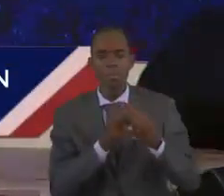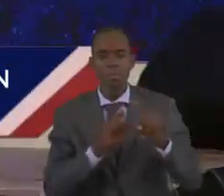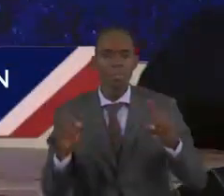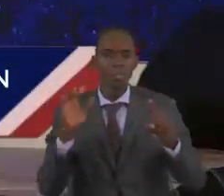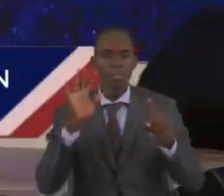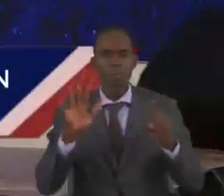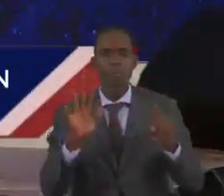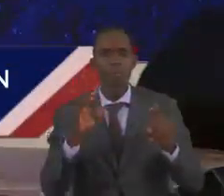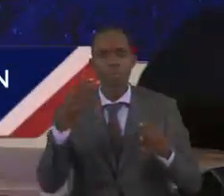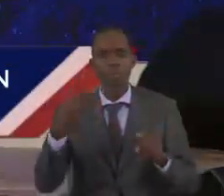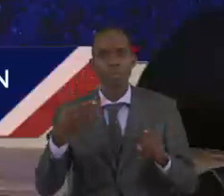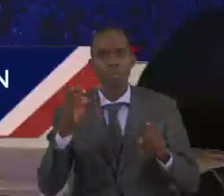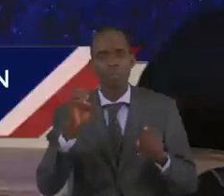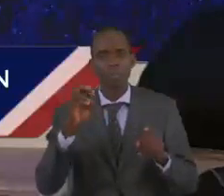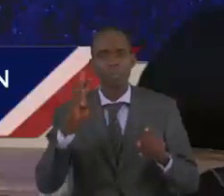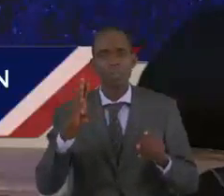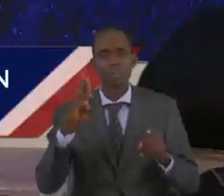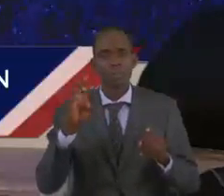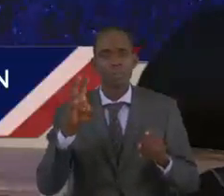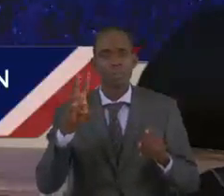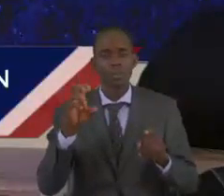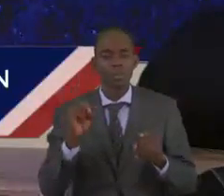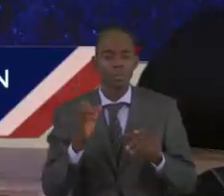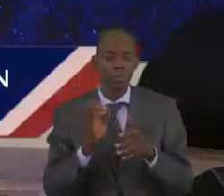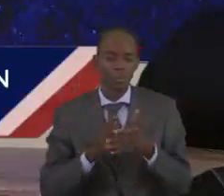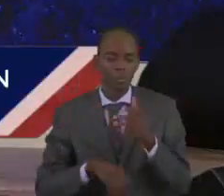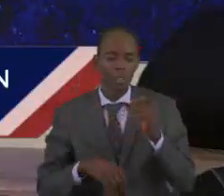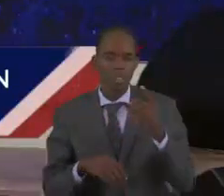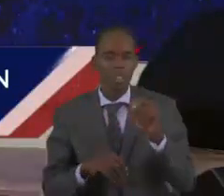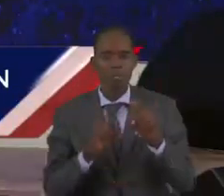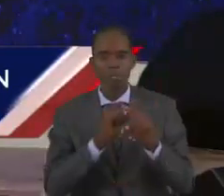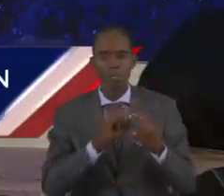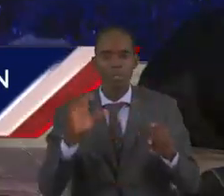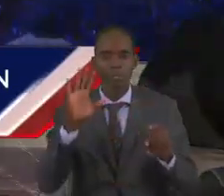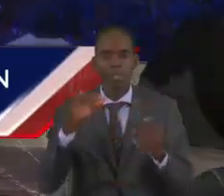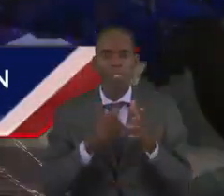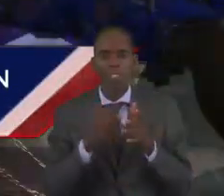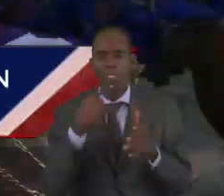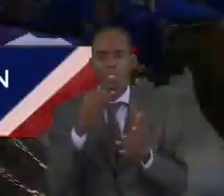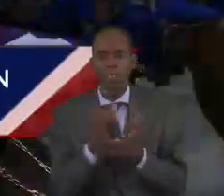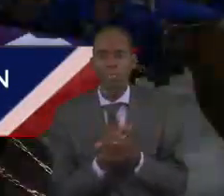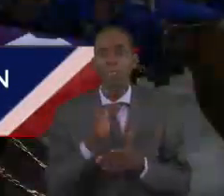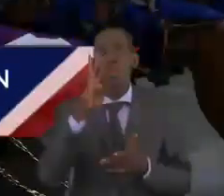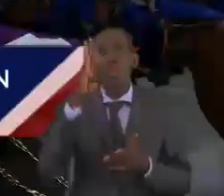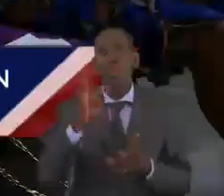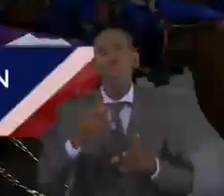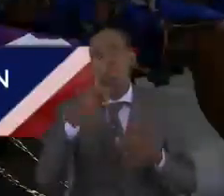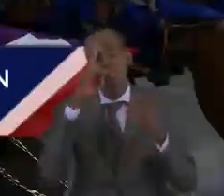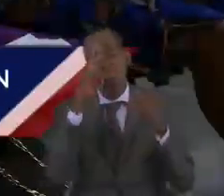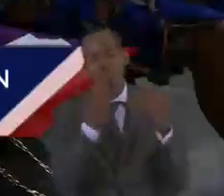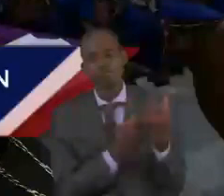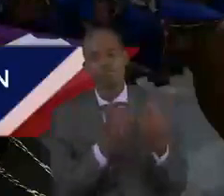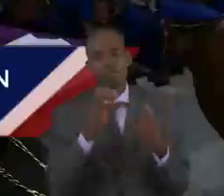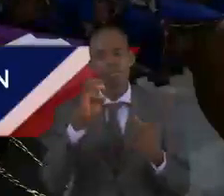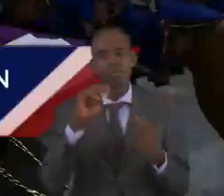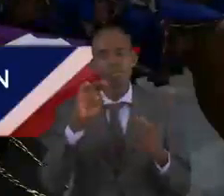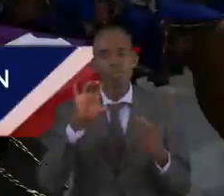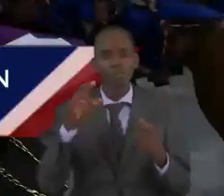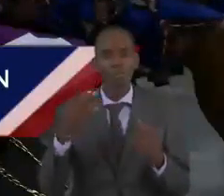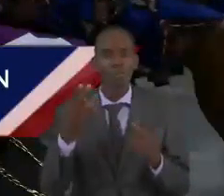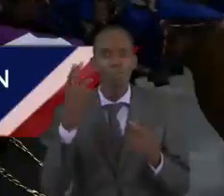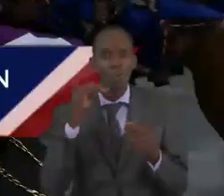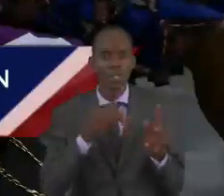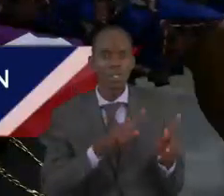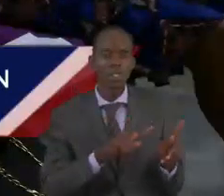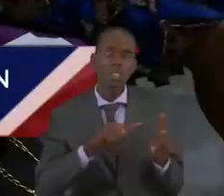11, reading from verse 5. It says, by faith Enoch was translated that